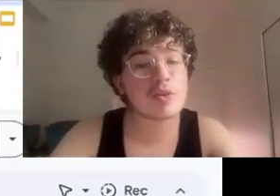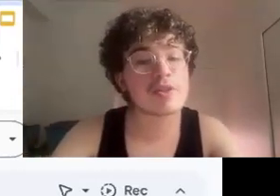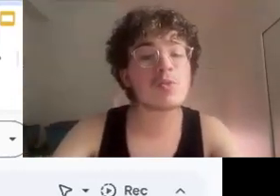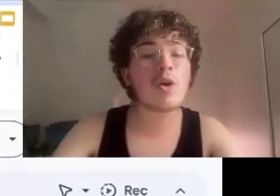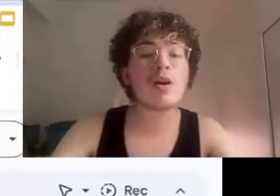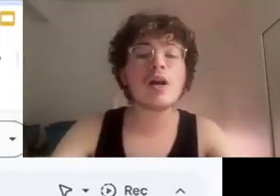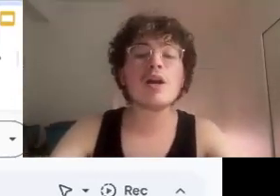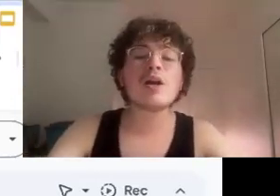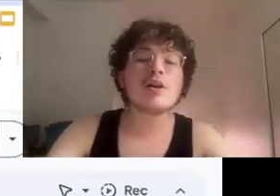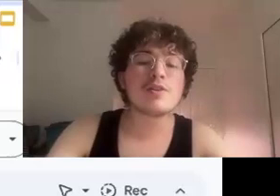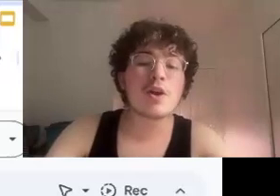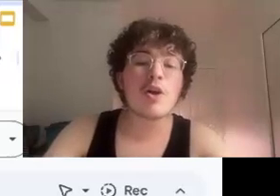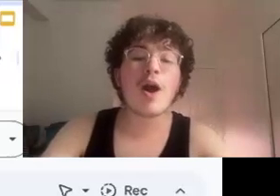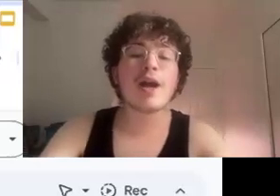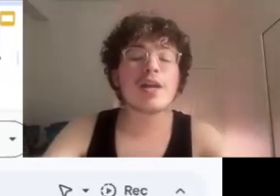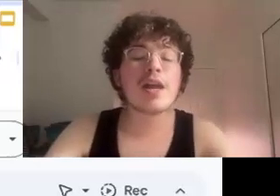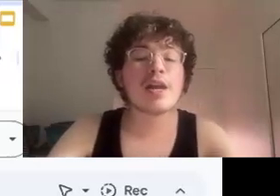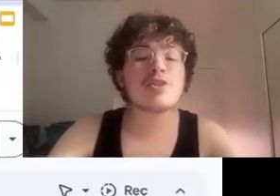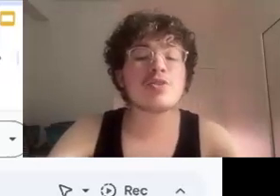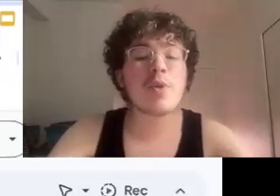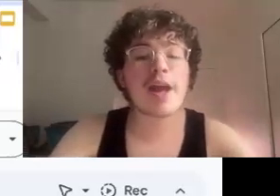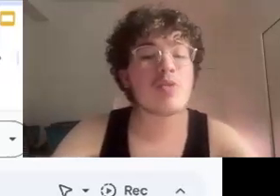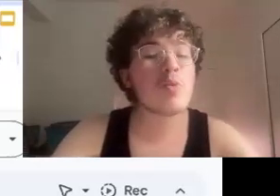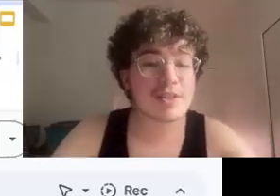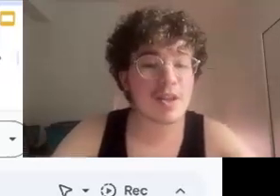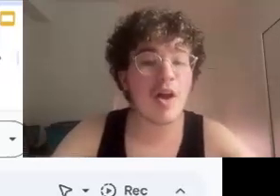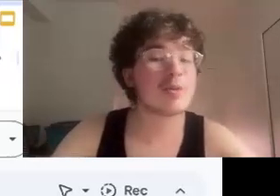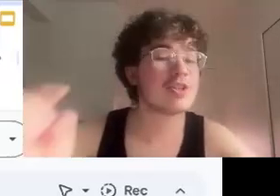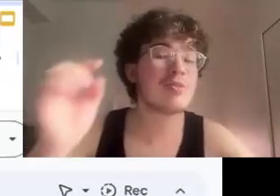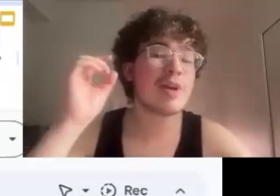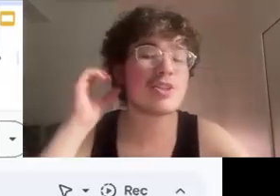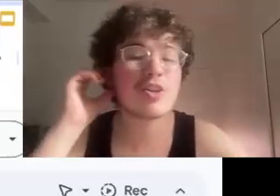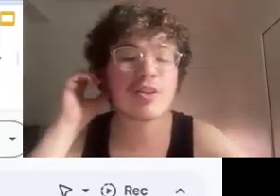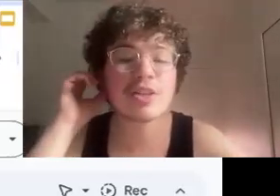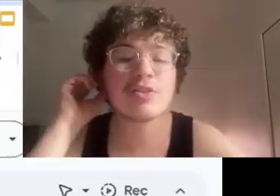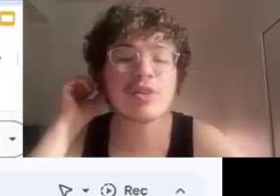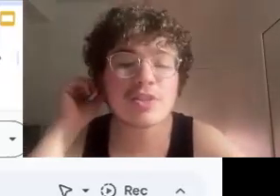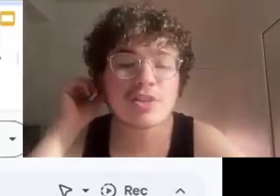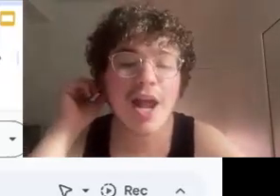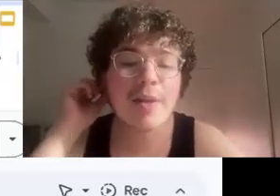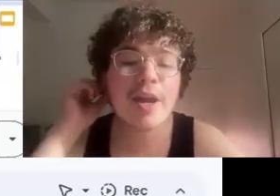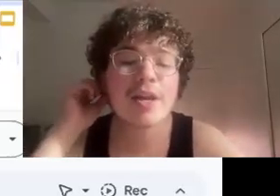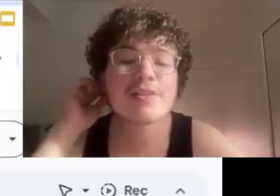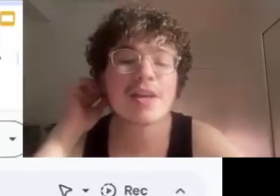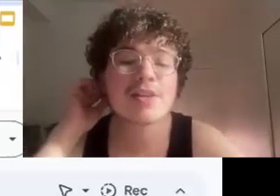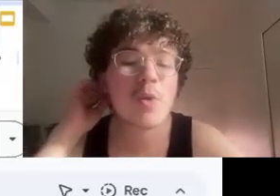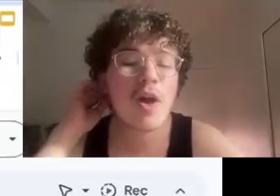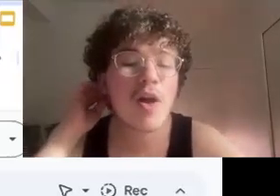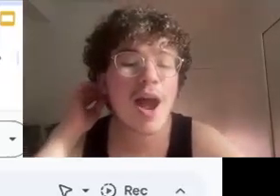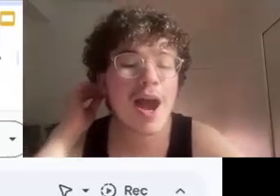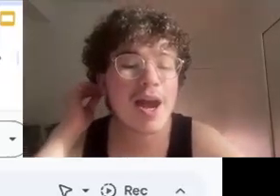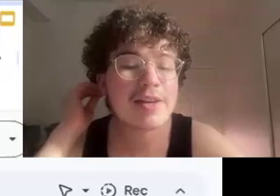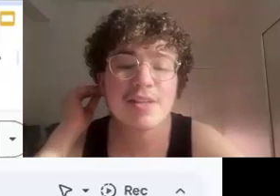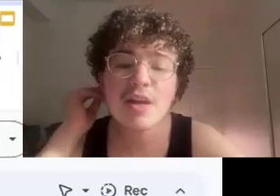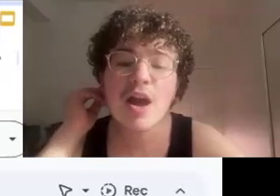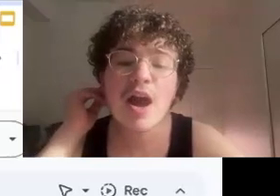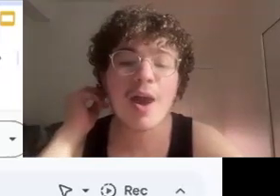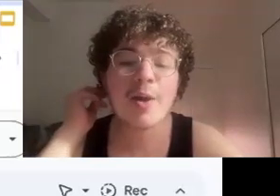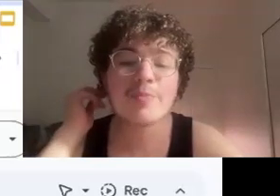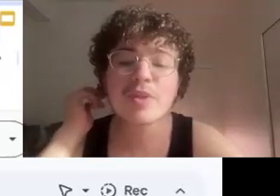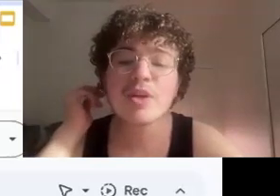sexual psychopathy and psychopathic delinquency laws led to the forced institutionalization of queer people in state